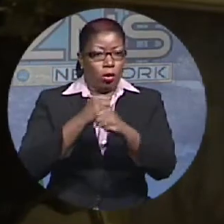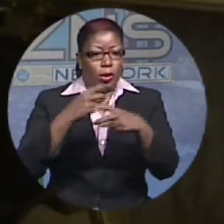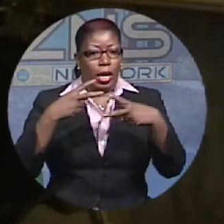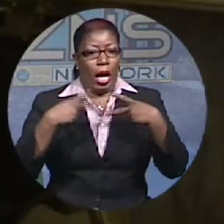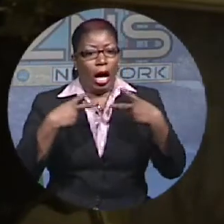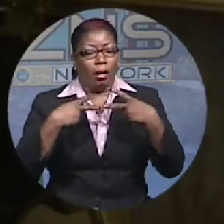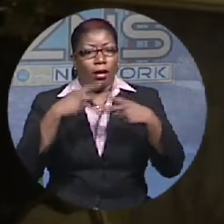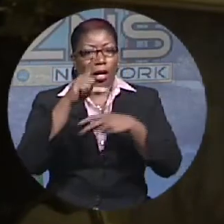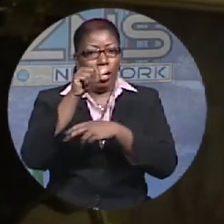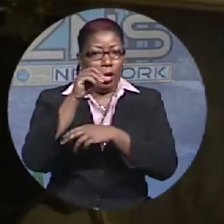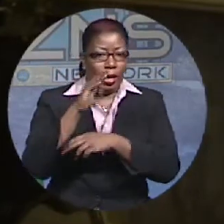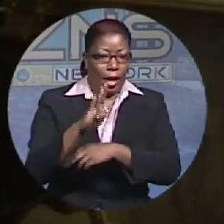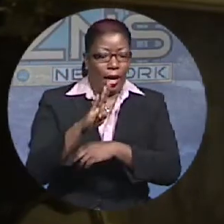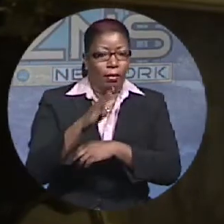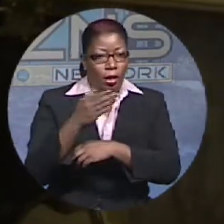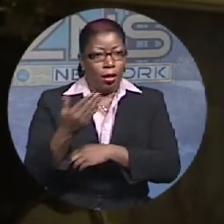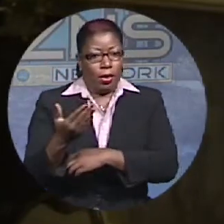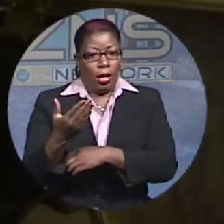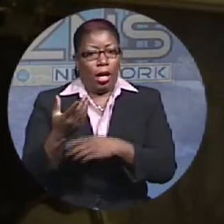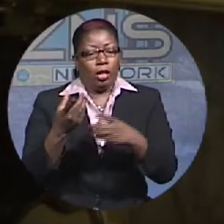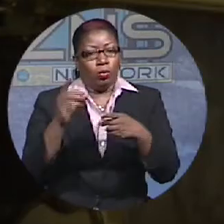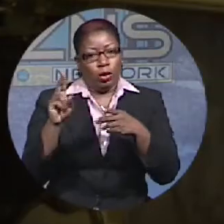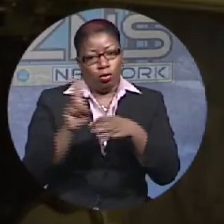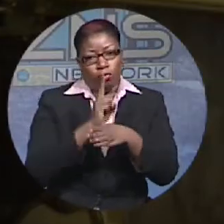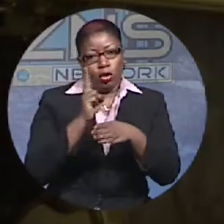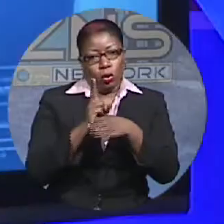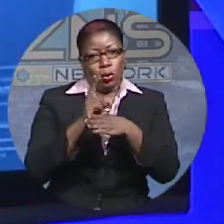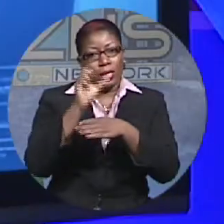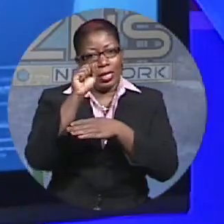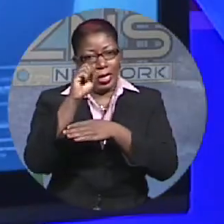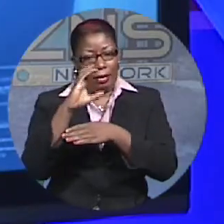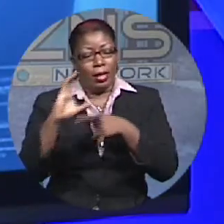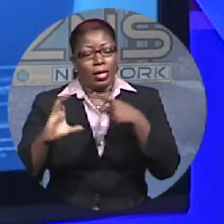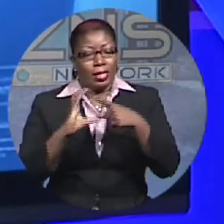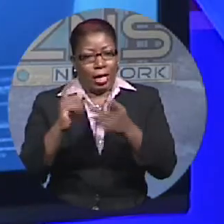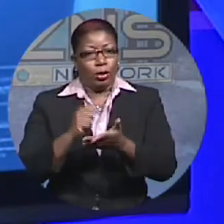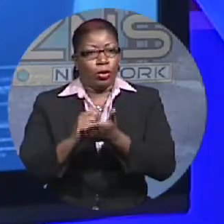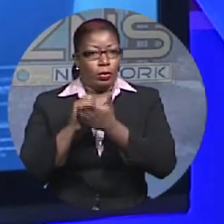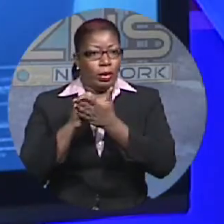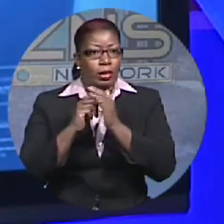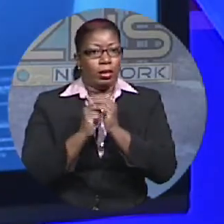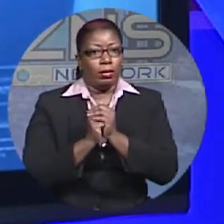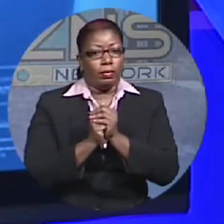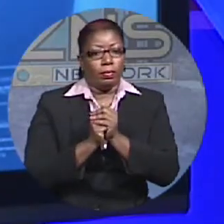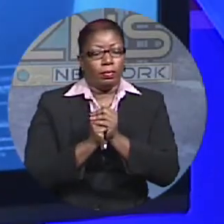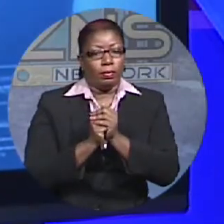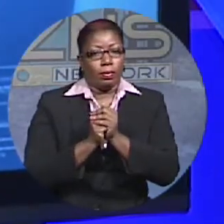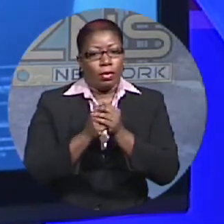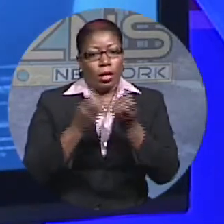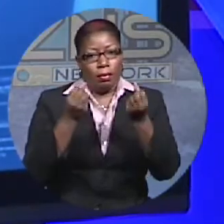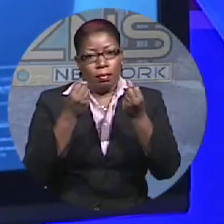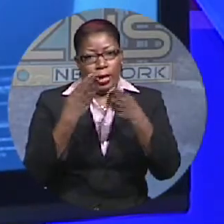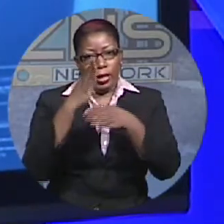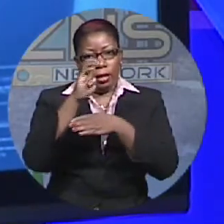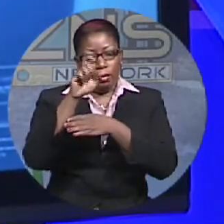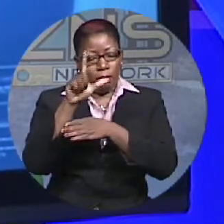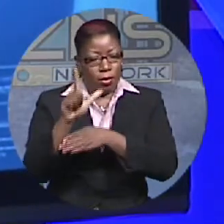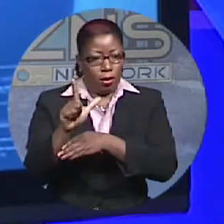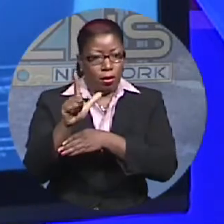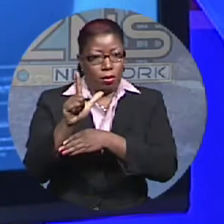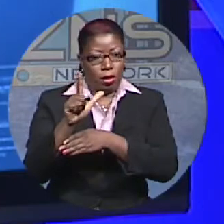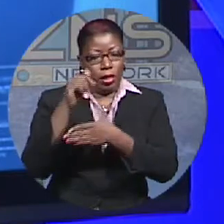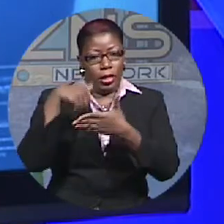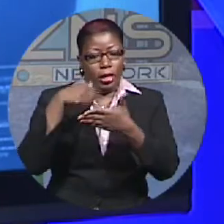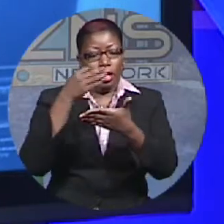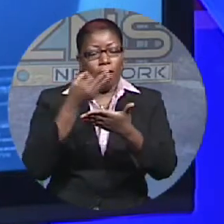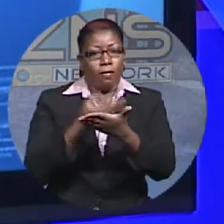a lab in place and we'll be able to do stem cell treatments. A number of bills instrumental to the country's financial services